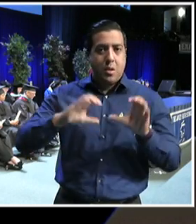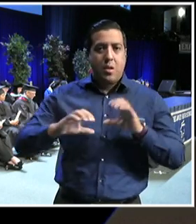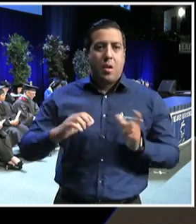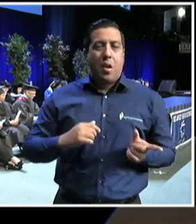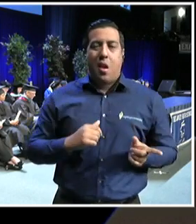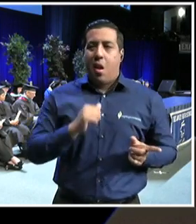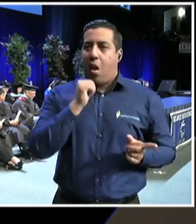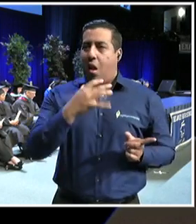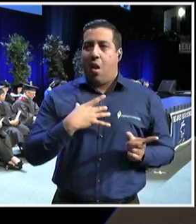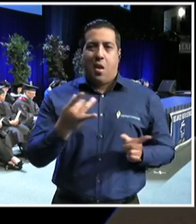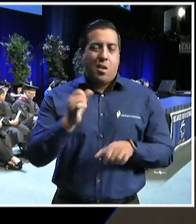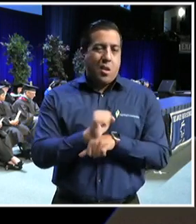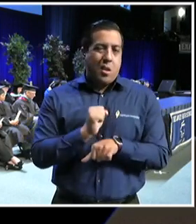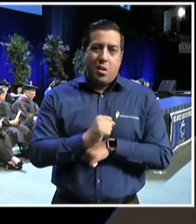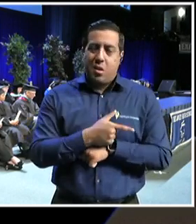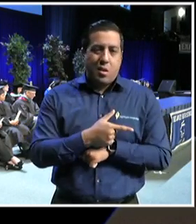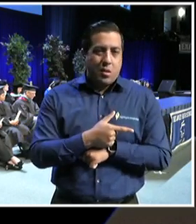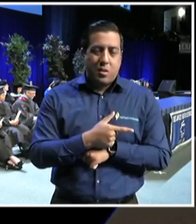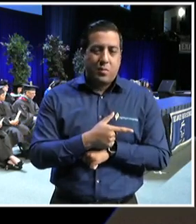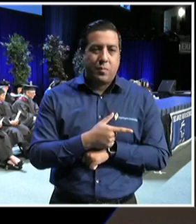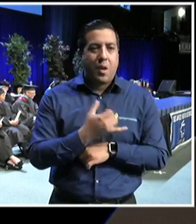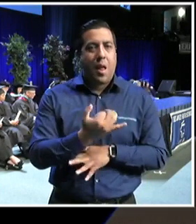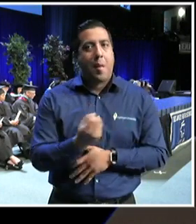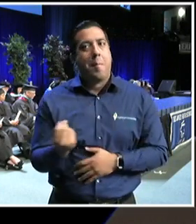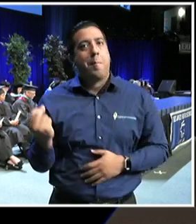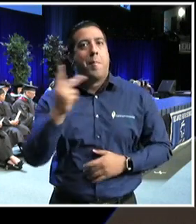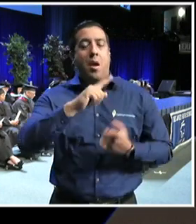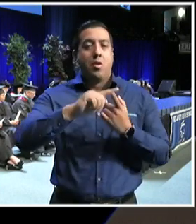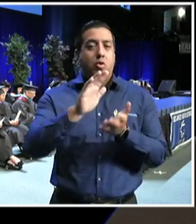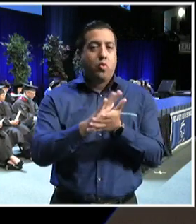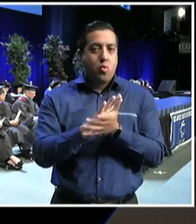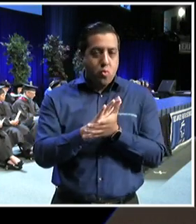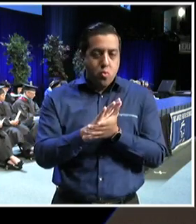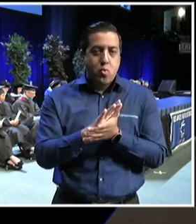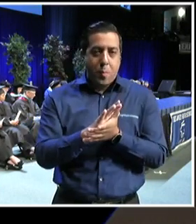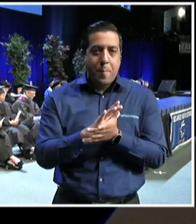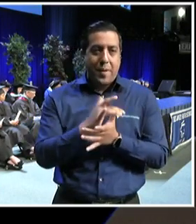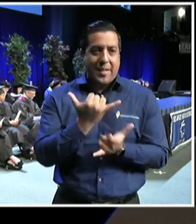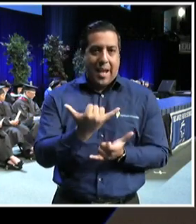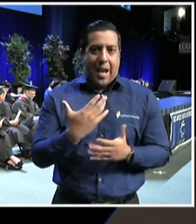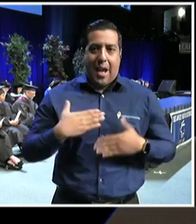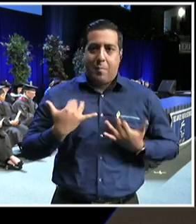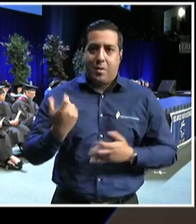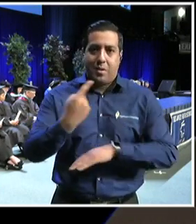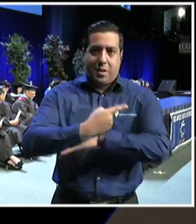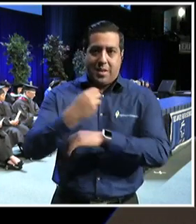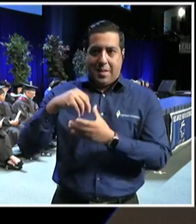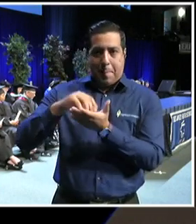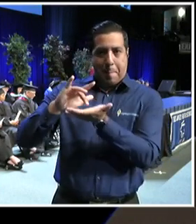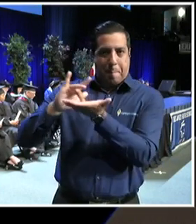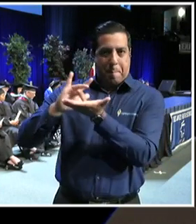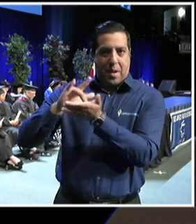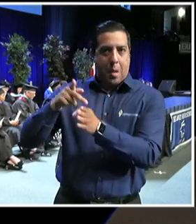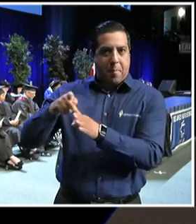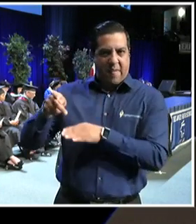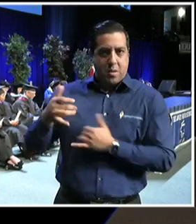didn't like it. He had to go back to school, and he is happy today in the medical profession.